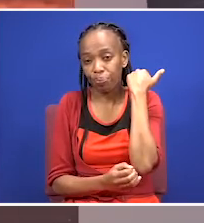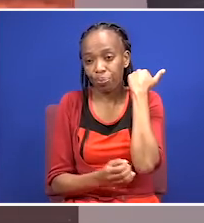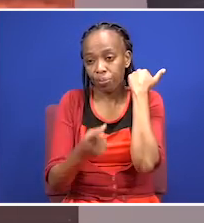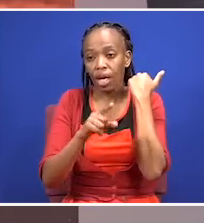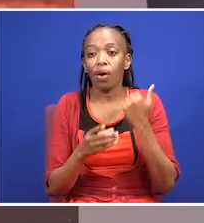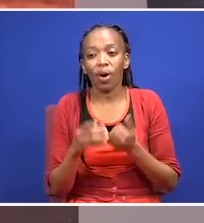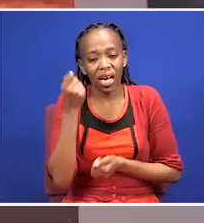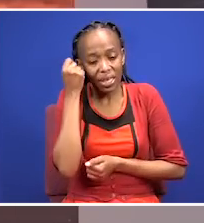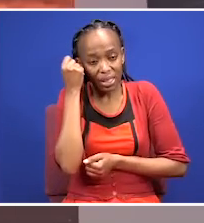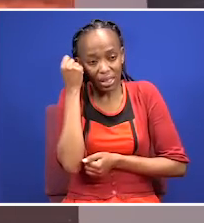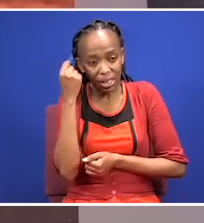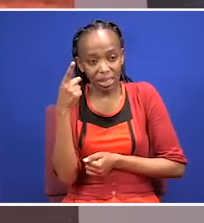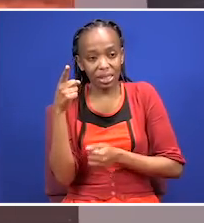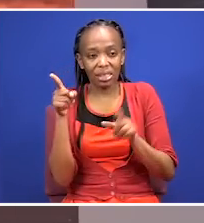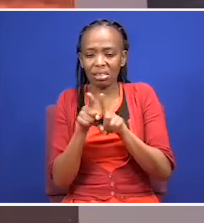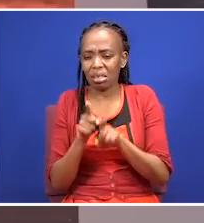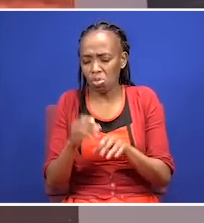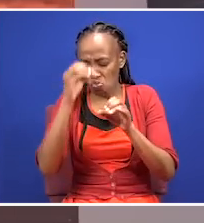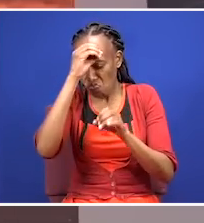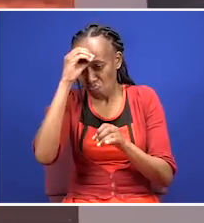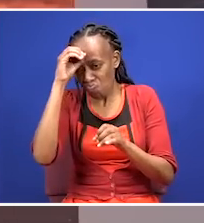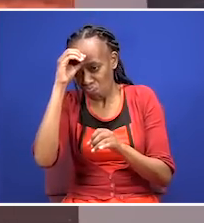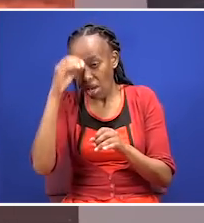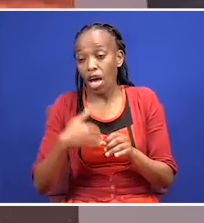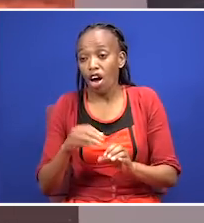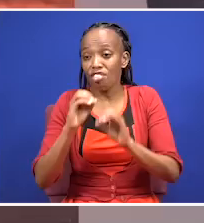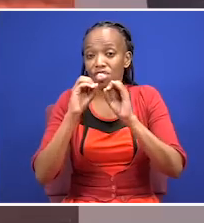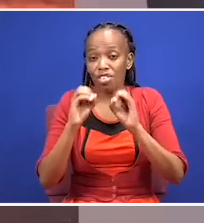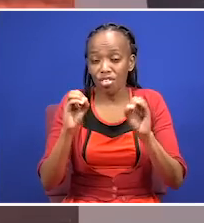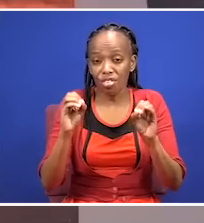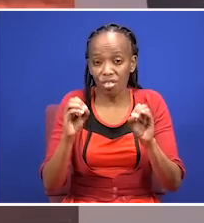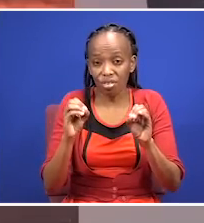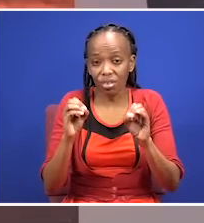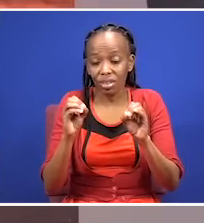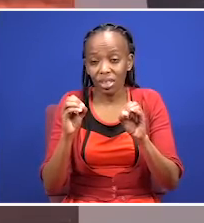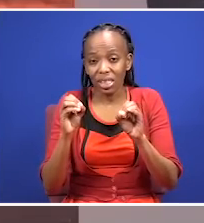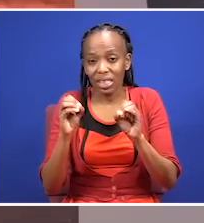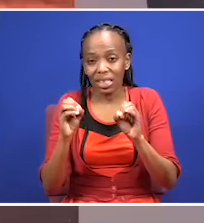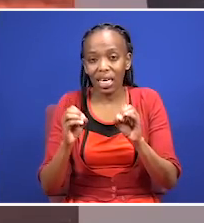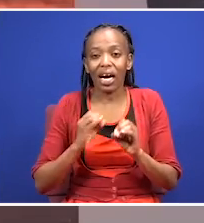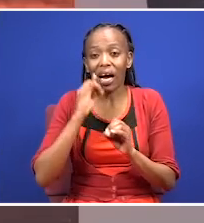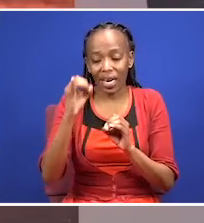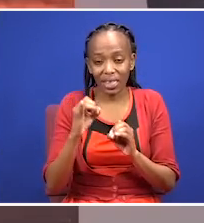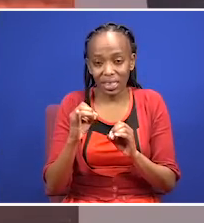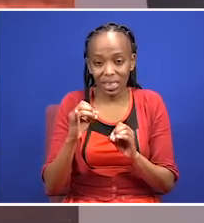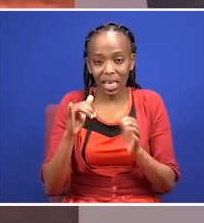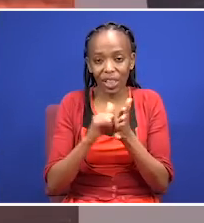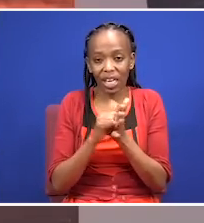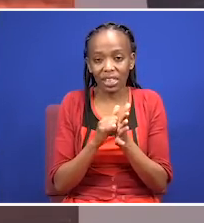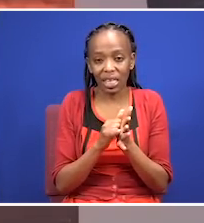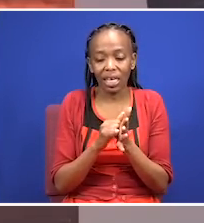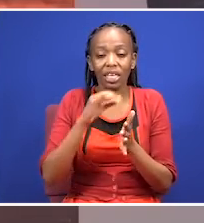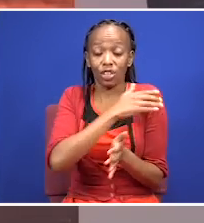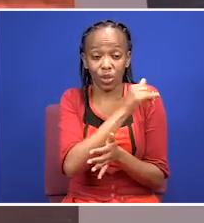our discernment is at zero there is no uh reference whatsoever to the contrary that joseph's